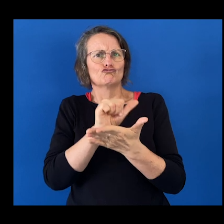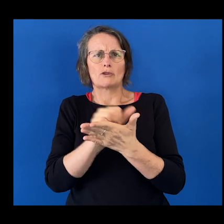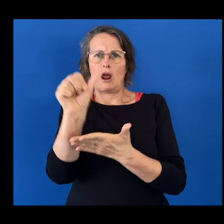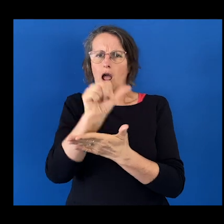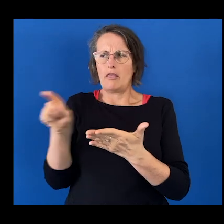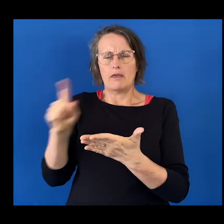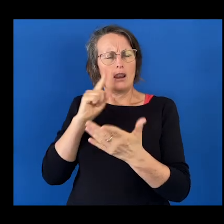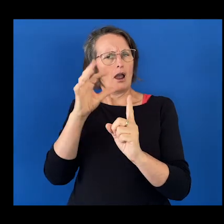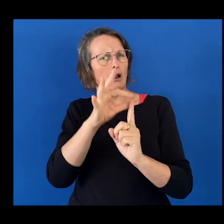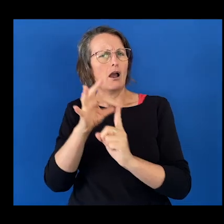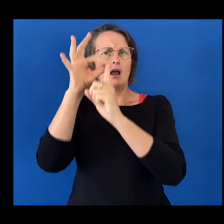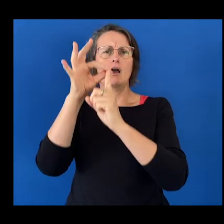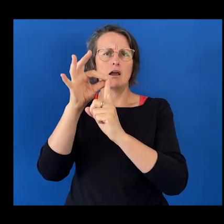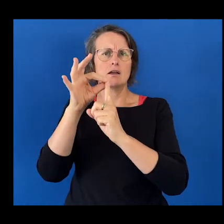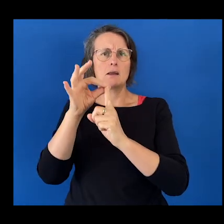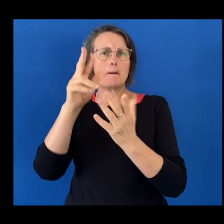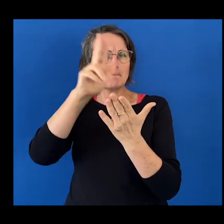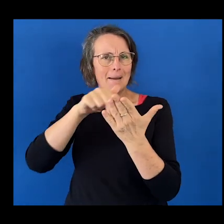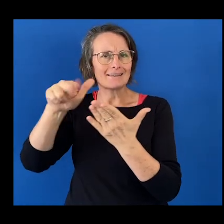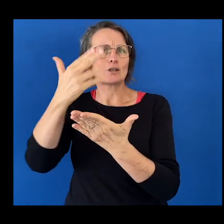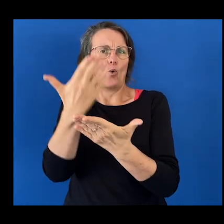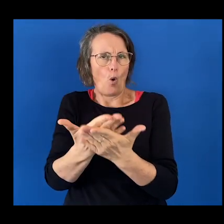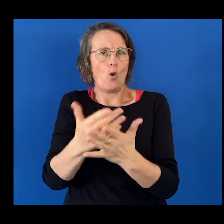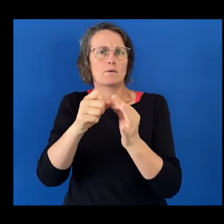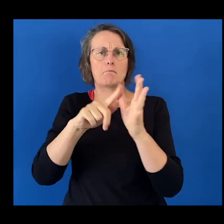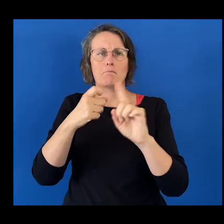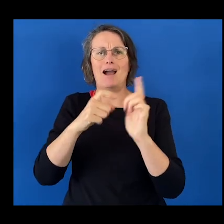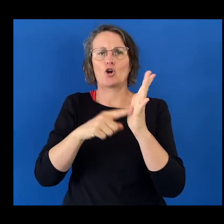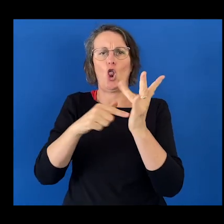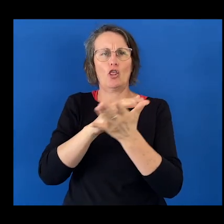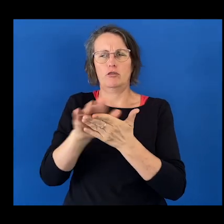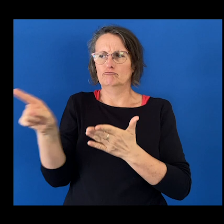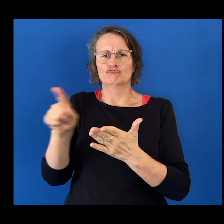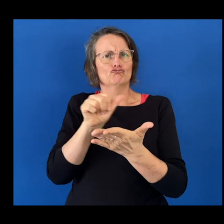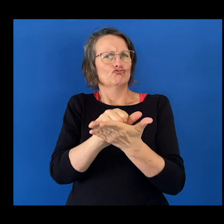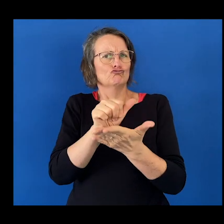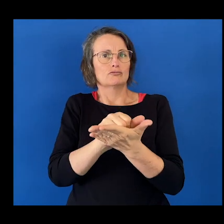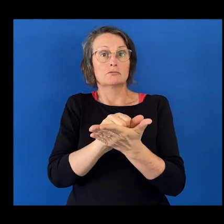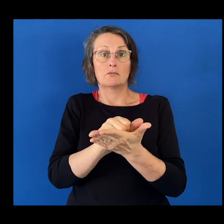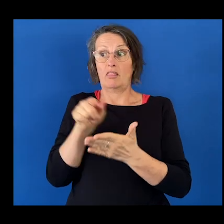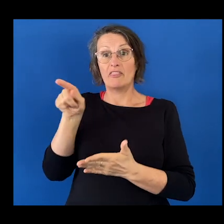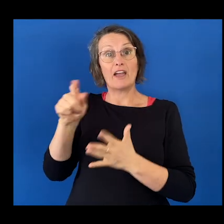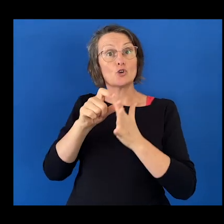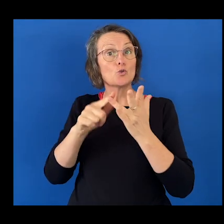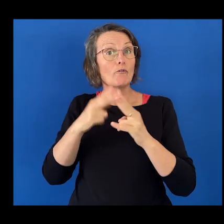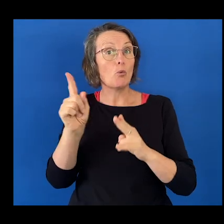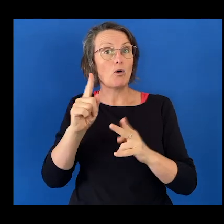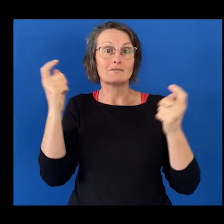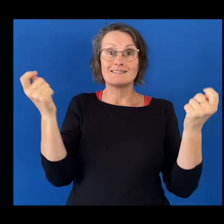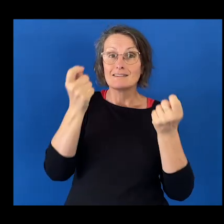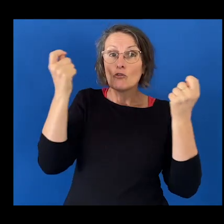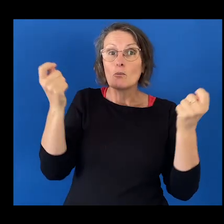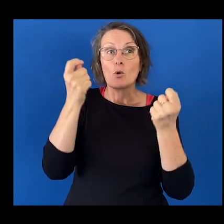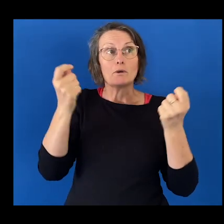that particular art form of painting on bark cloth. And they are always used for ceremonial